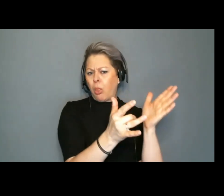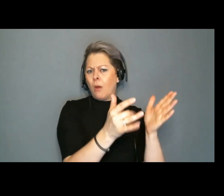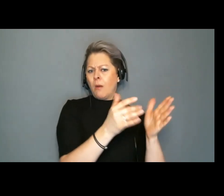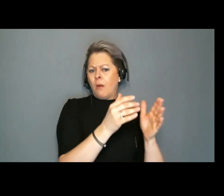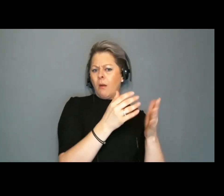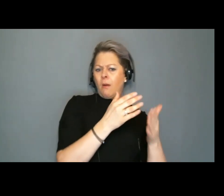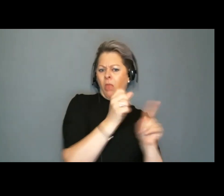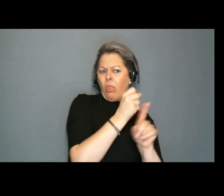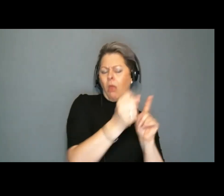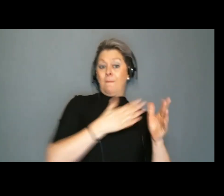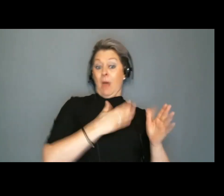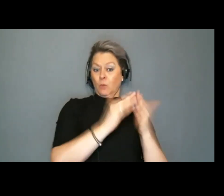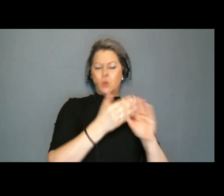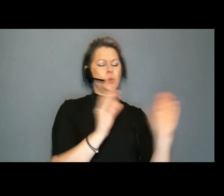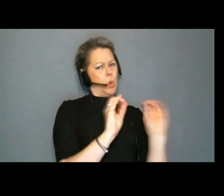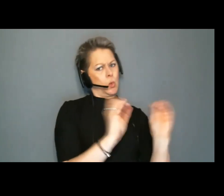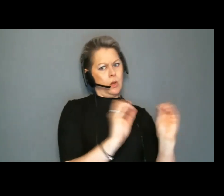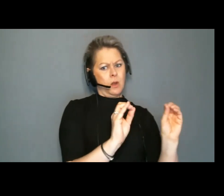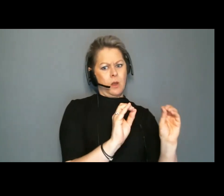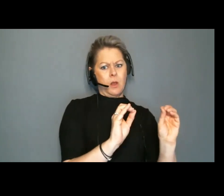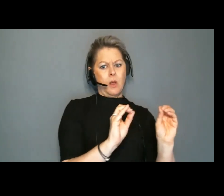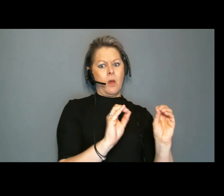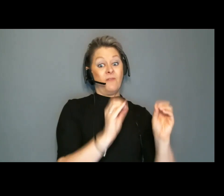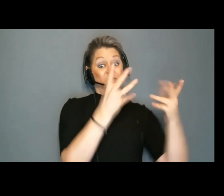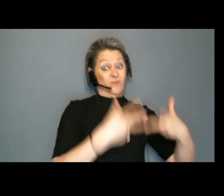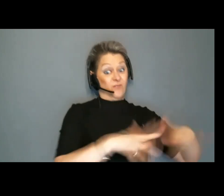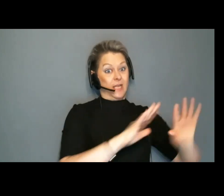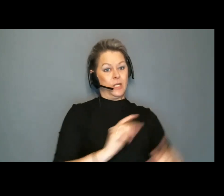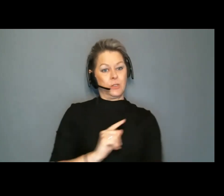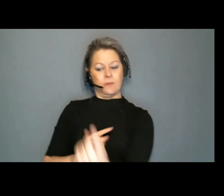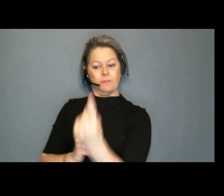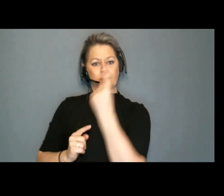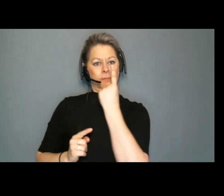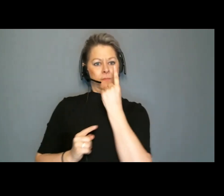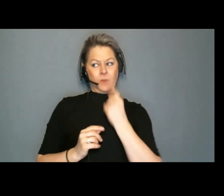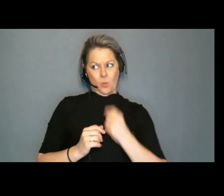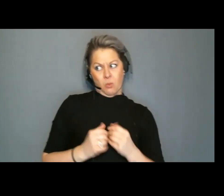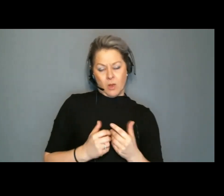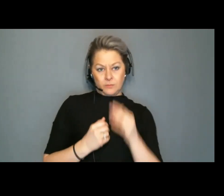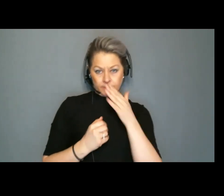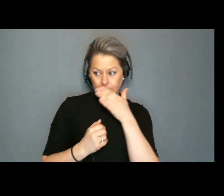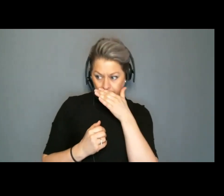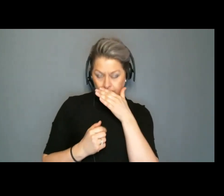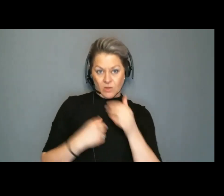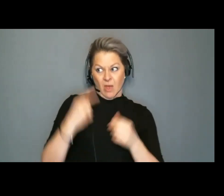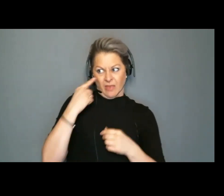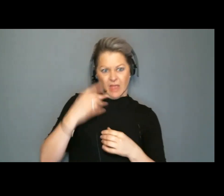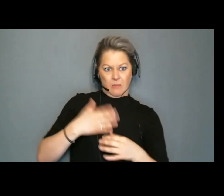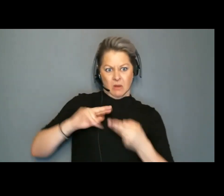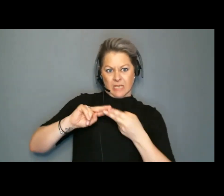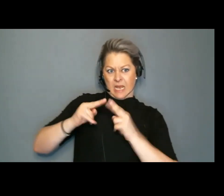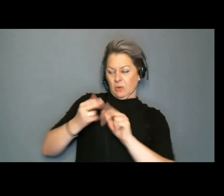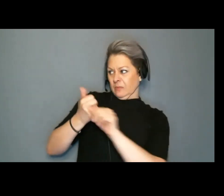event was over, one or two of them would come up and say, well, I do think that my neighbor is being